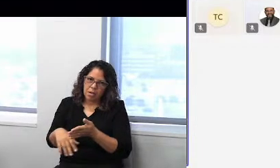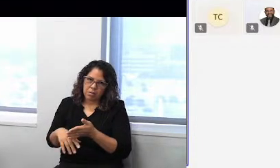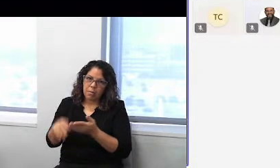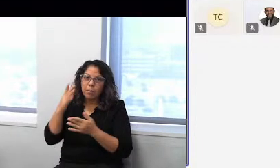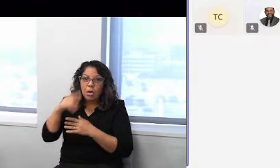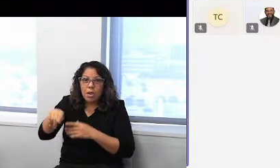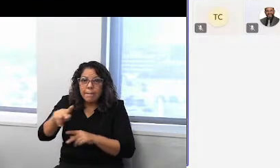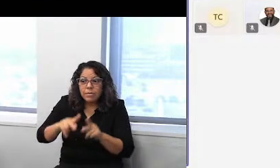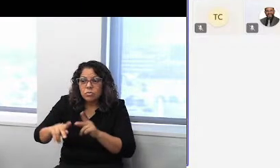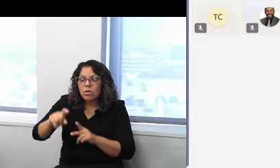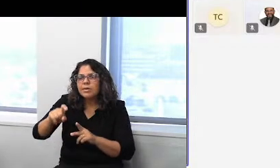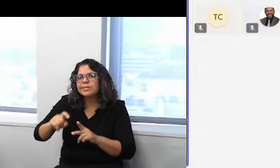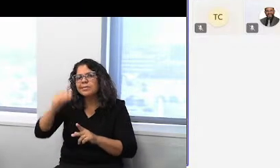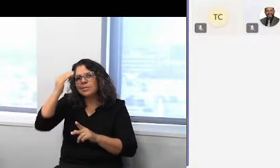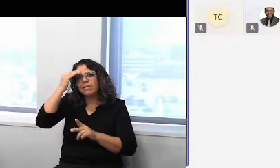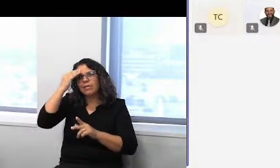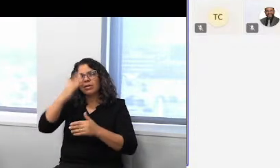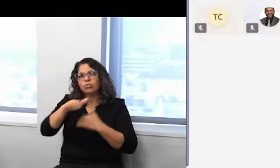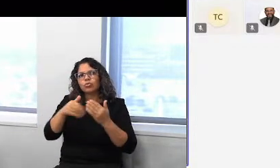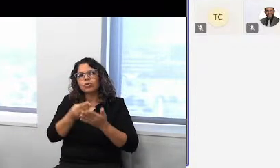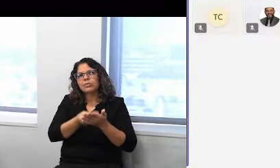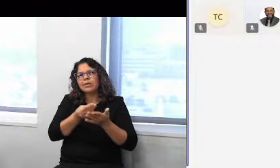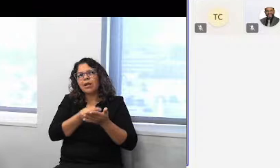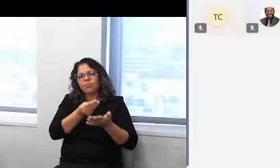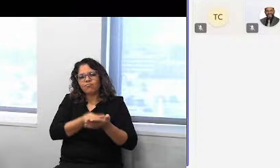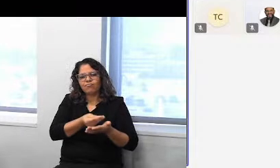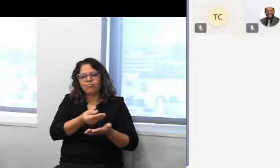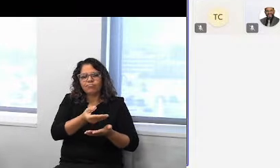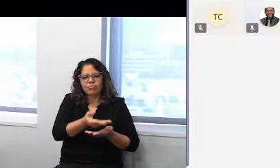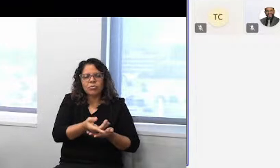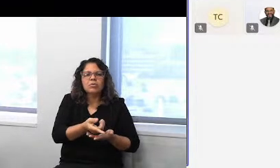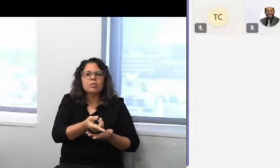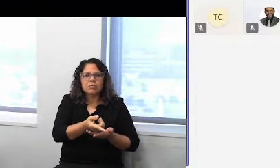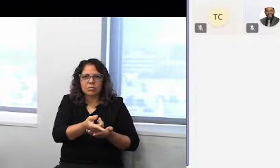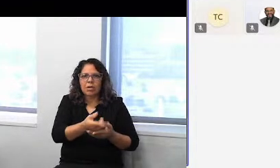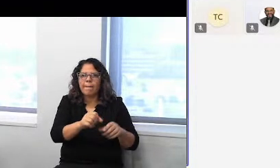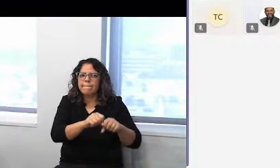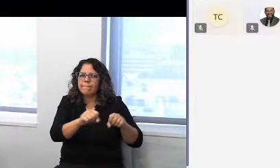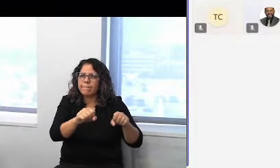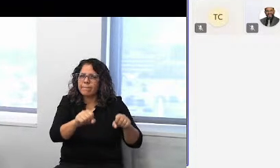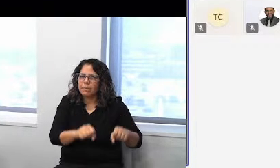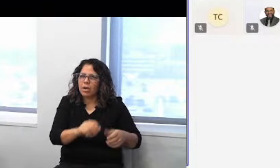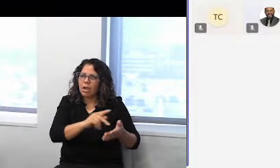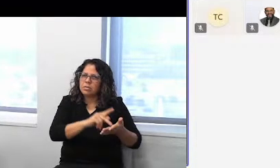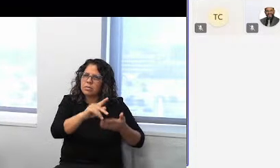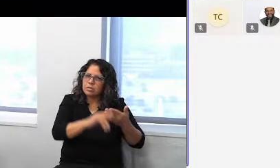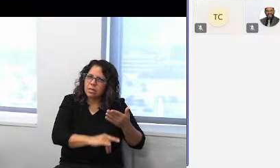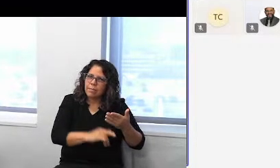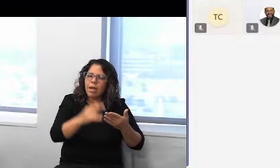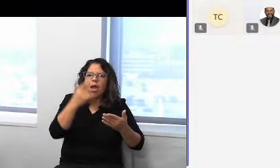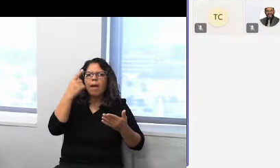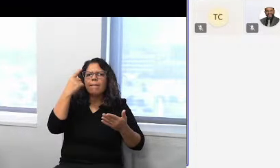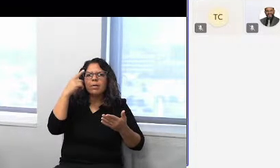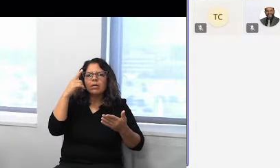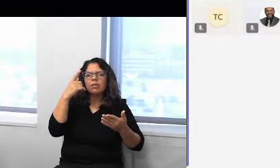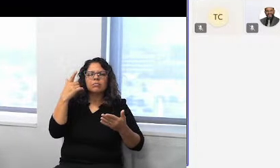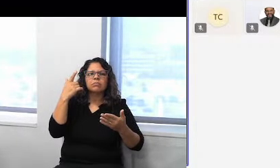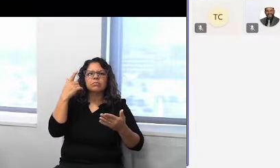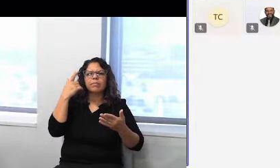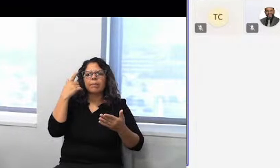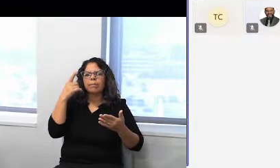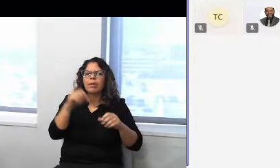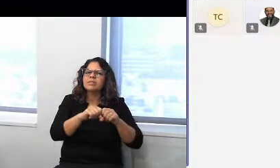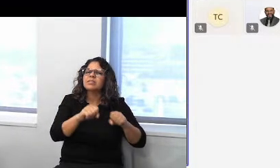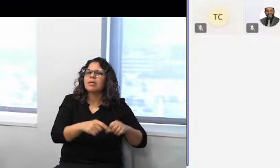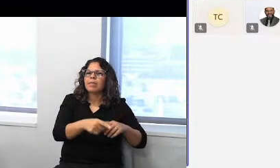or the developer puts in a project is embedded in the price of the energy at the end of the day. It's a business, and it's done like